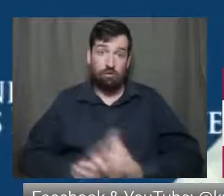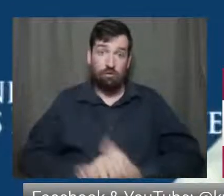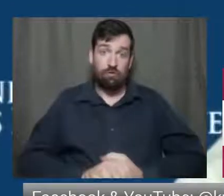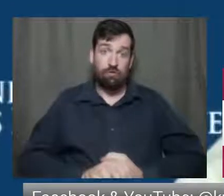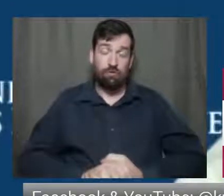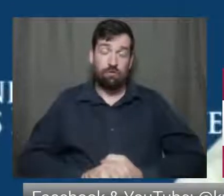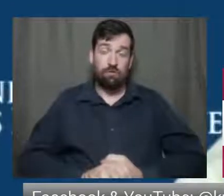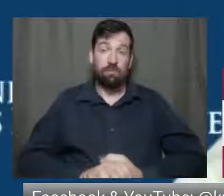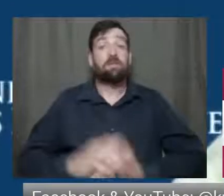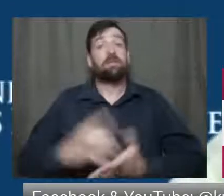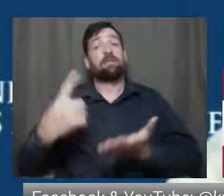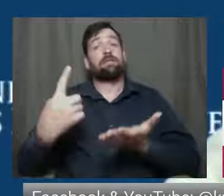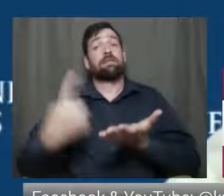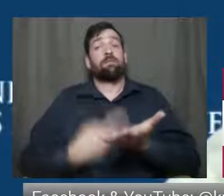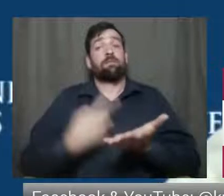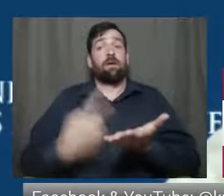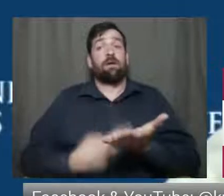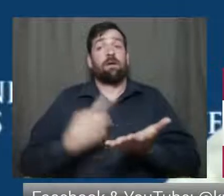Sometimes you can have